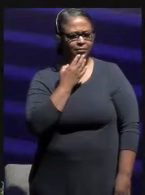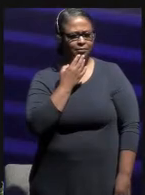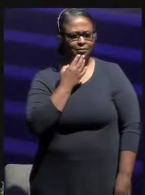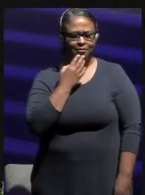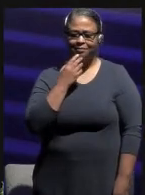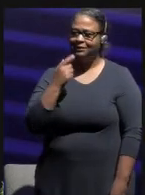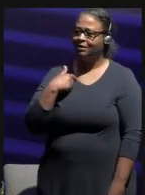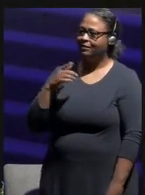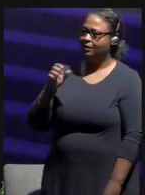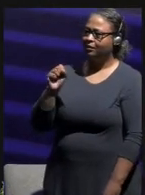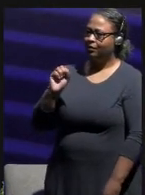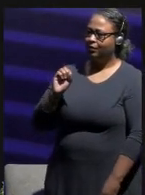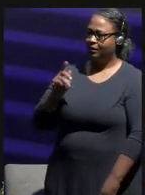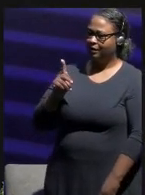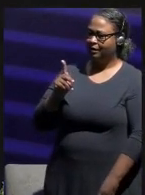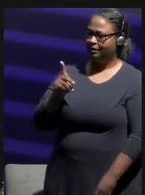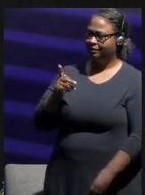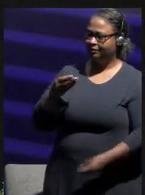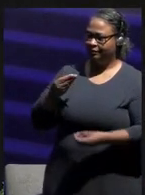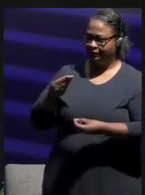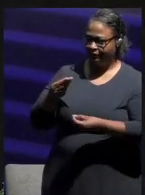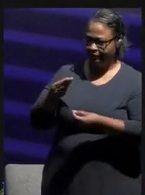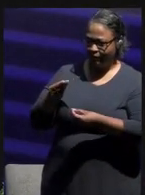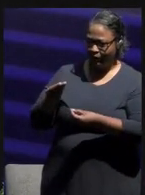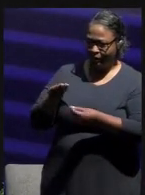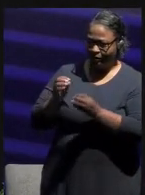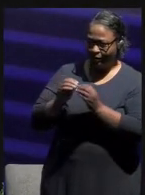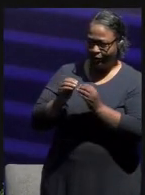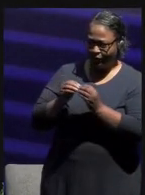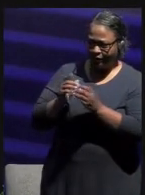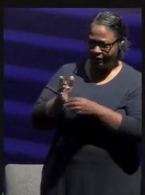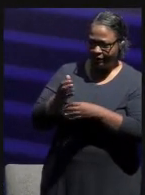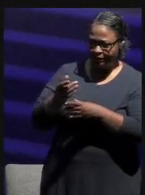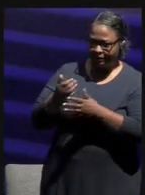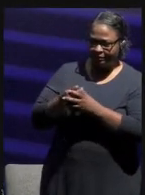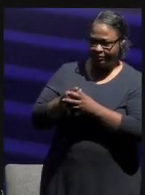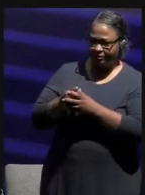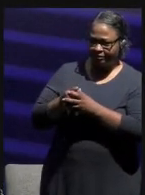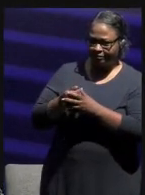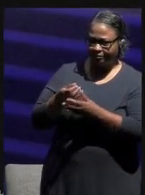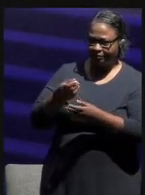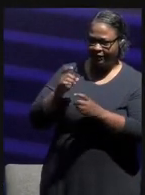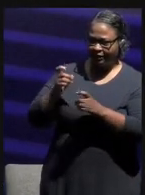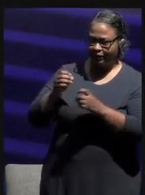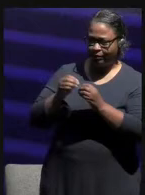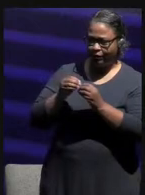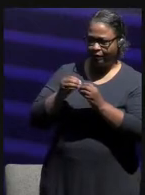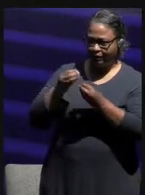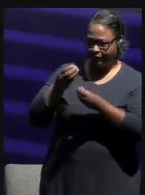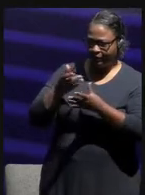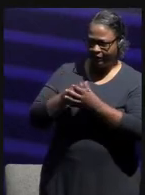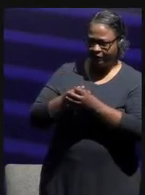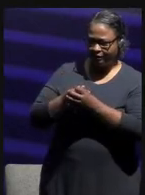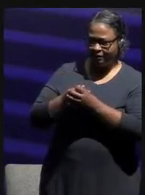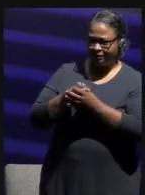And I'm like, all right, feed him a little more line here. Feed him a little more line. Let him run a